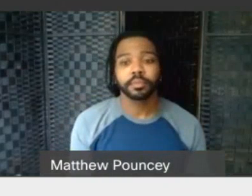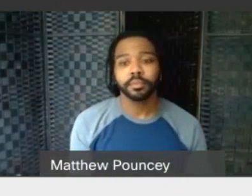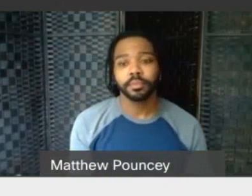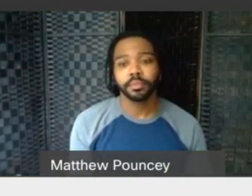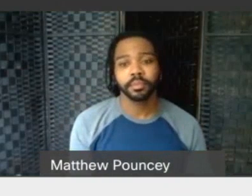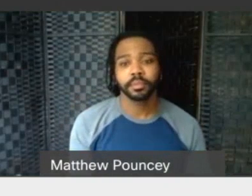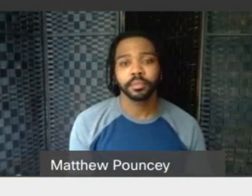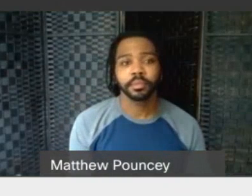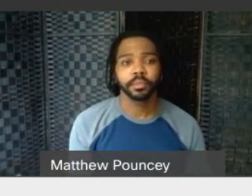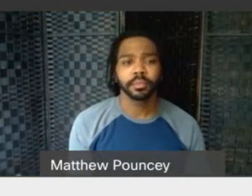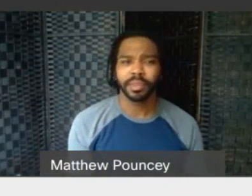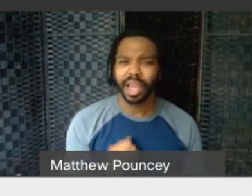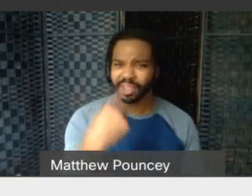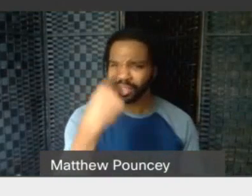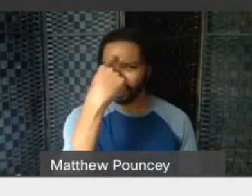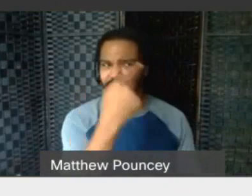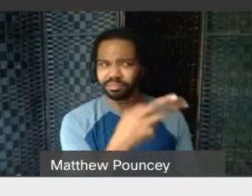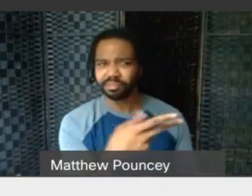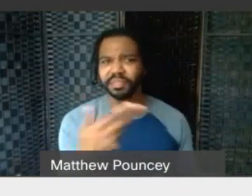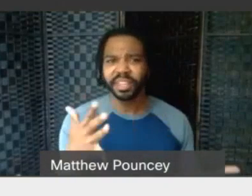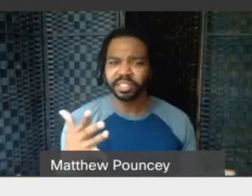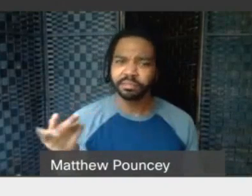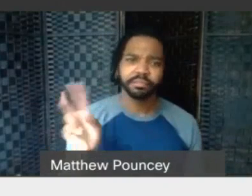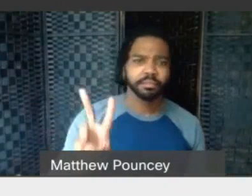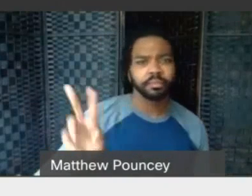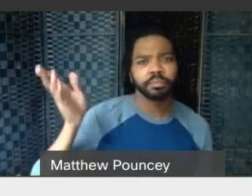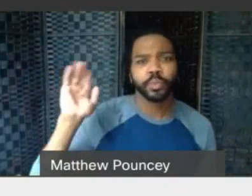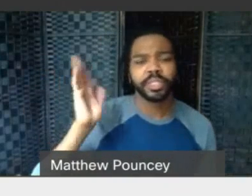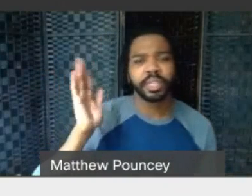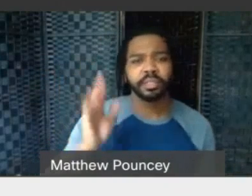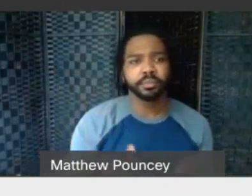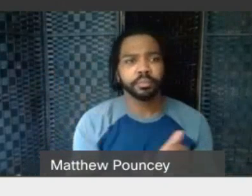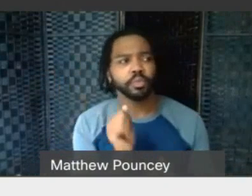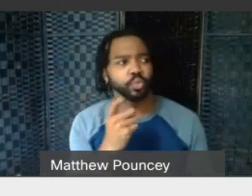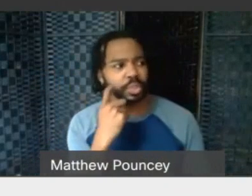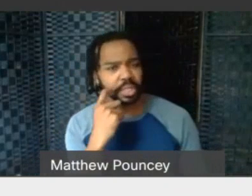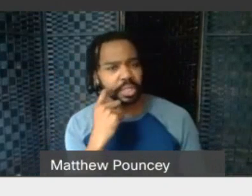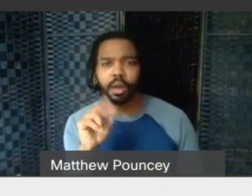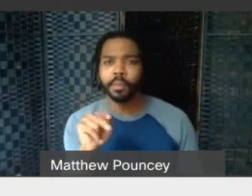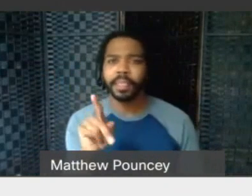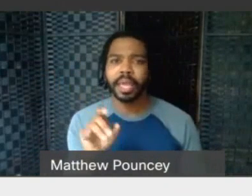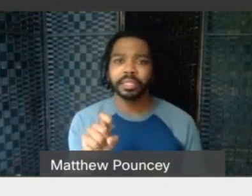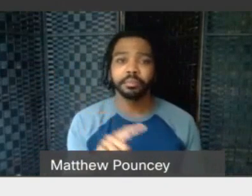had done a presentation on their latest updates, but Daryl and Nelson?